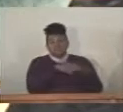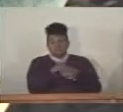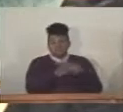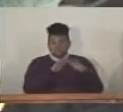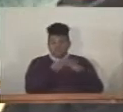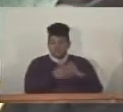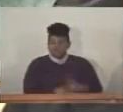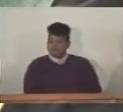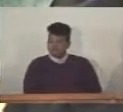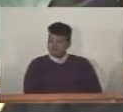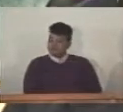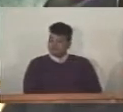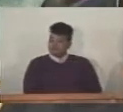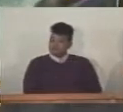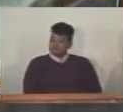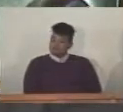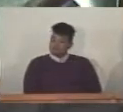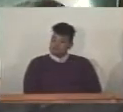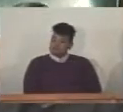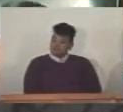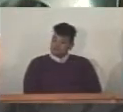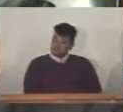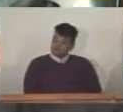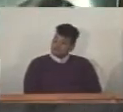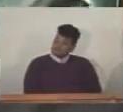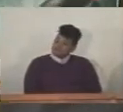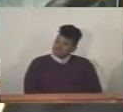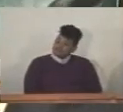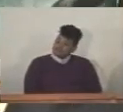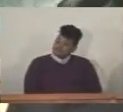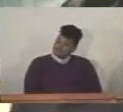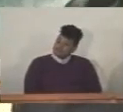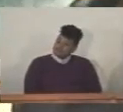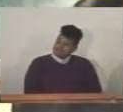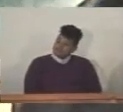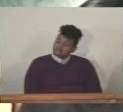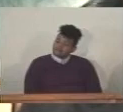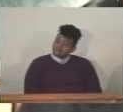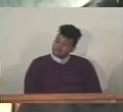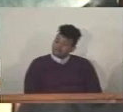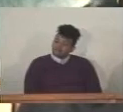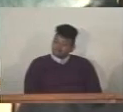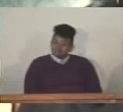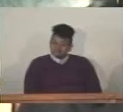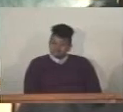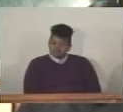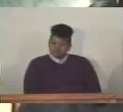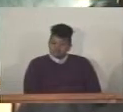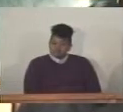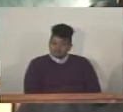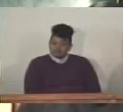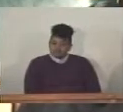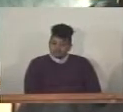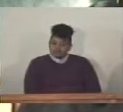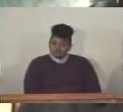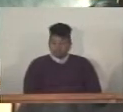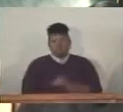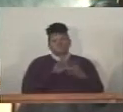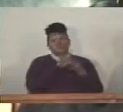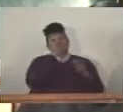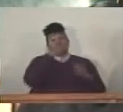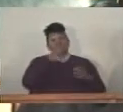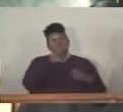investment in boats as well as aircraft and drones to police our borders and stop